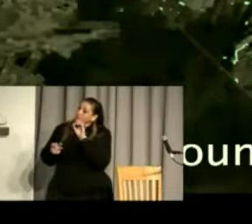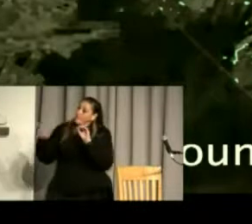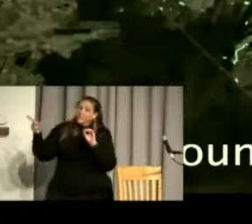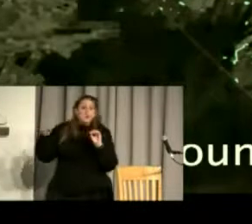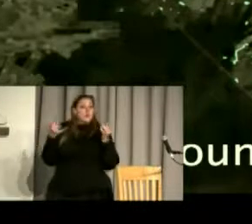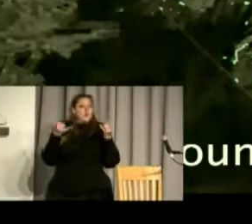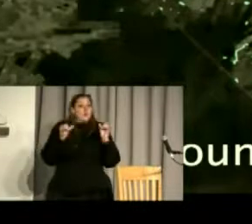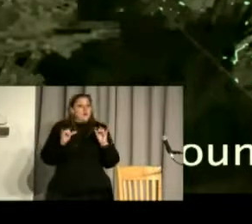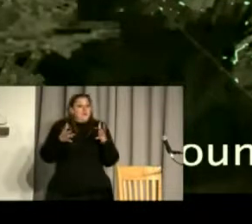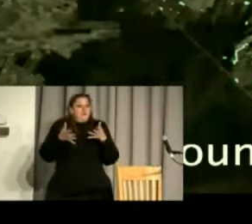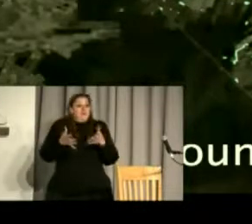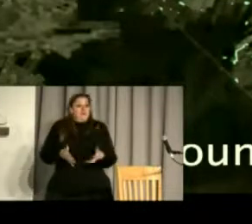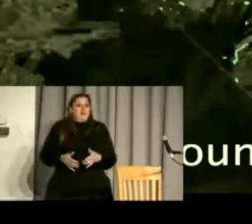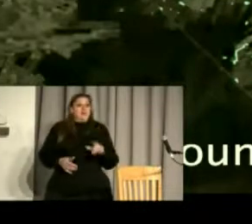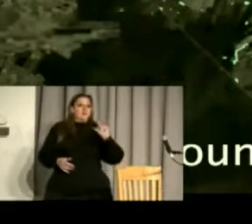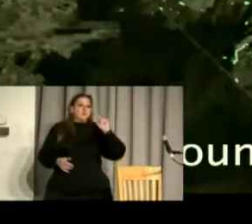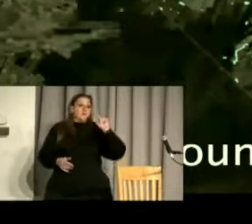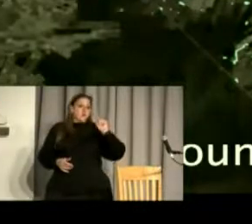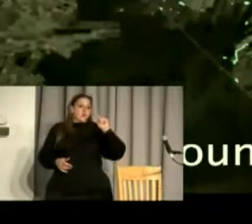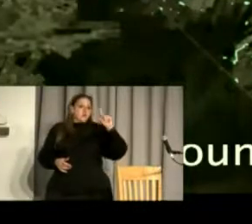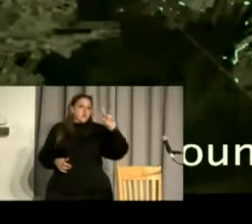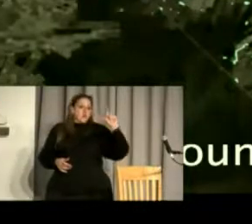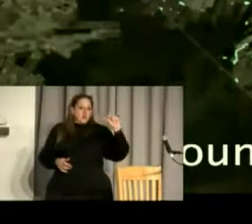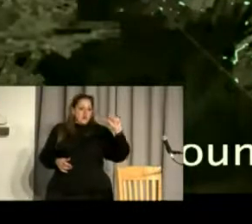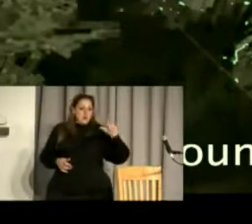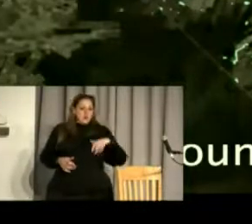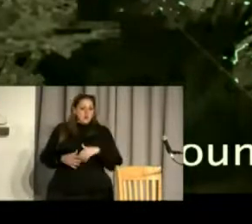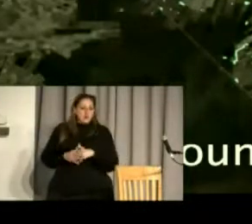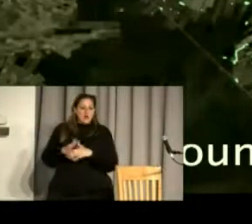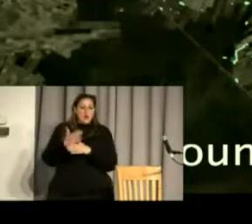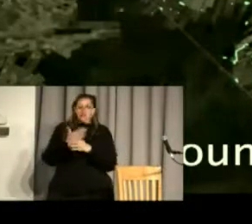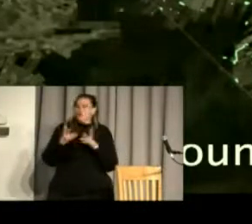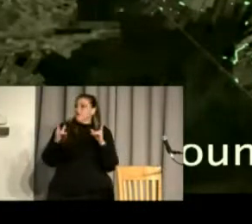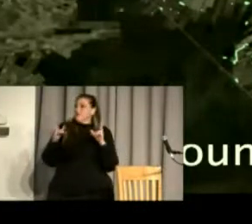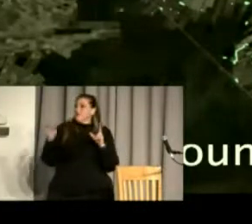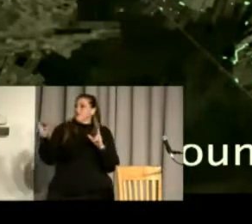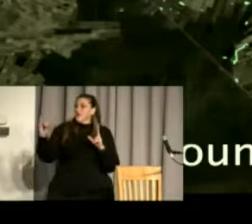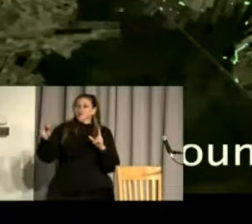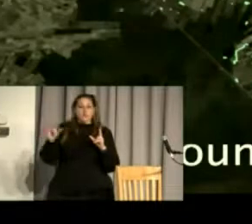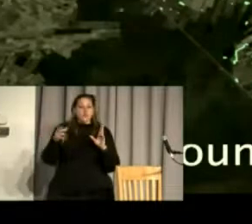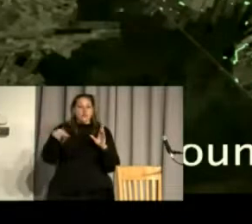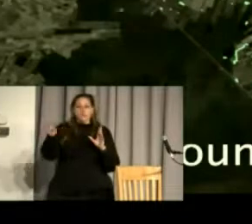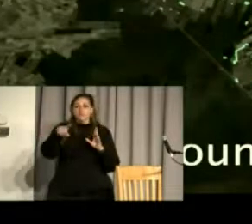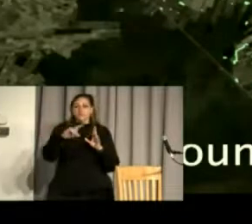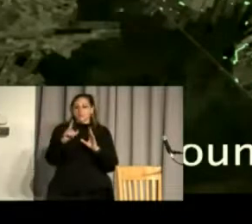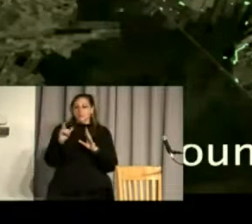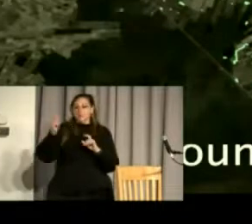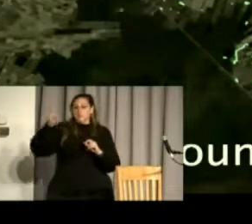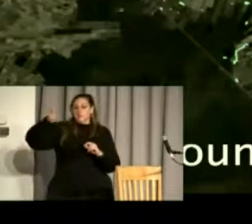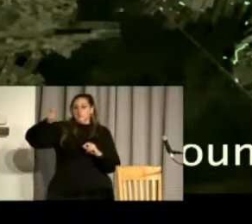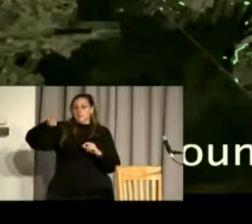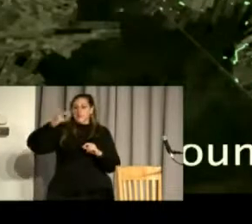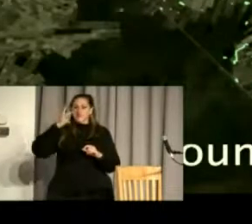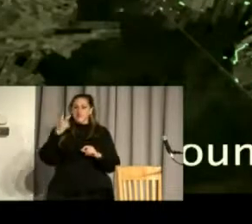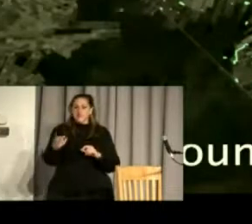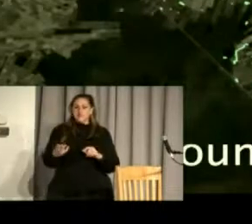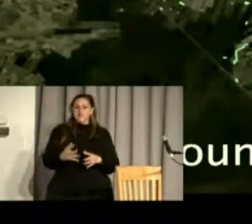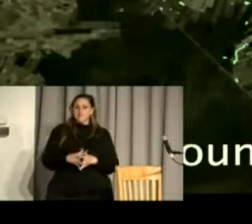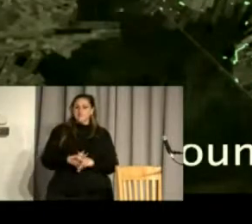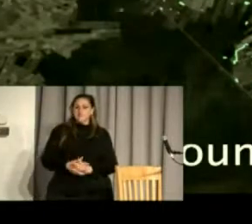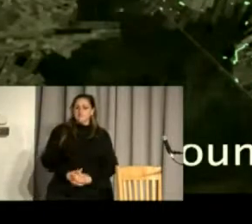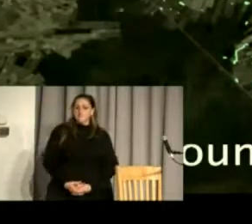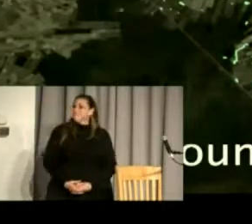that remain in 2021. I'll share this clip as well so that it can be viewed by the tribunal at a later point.